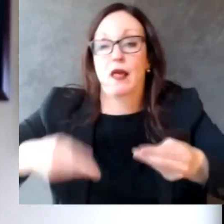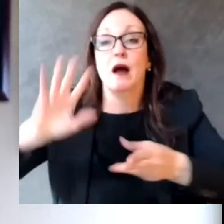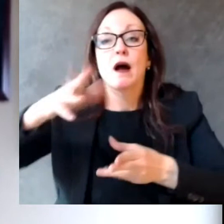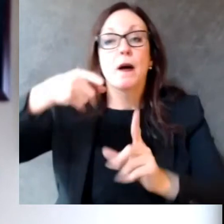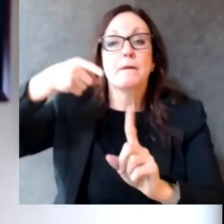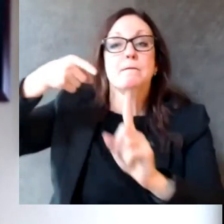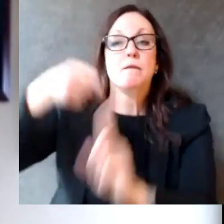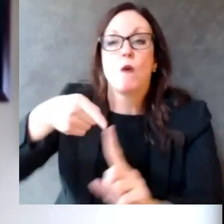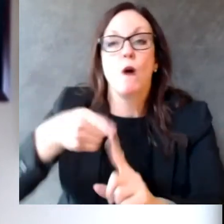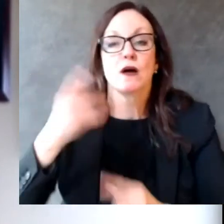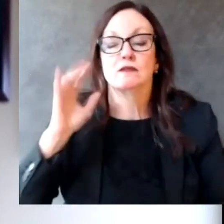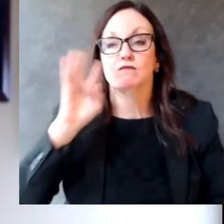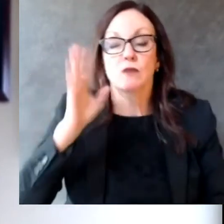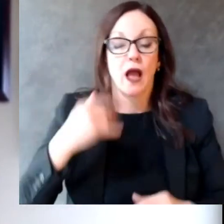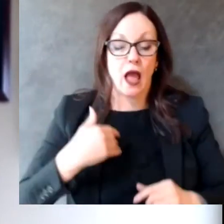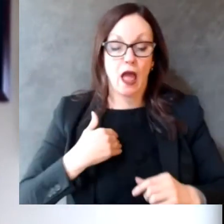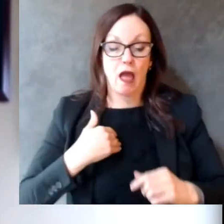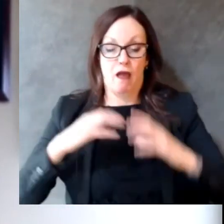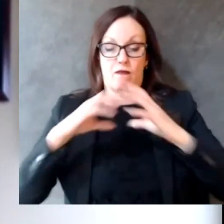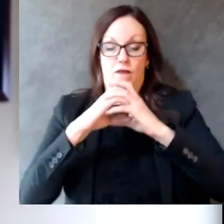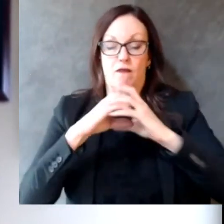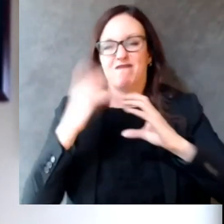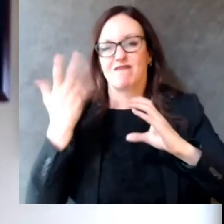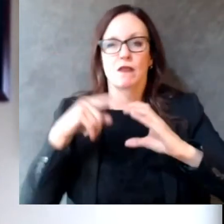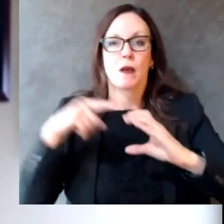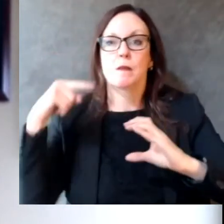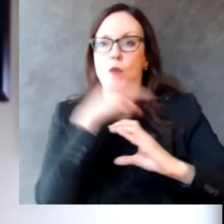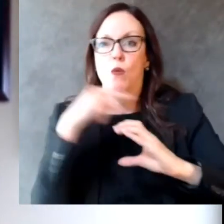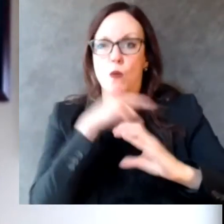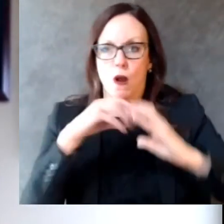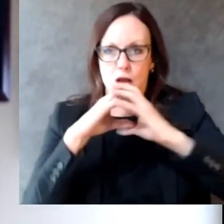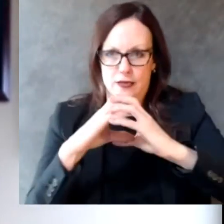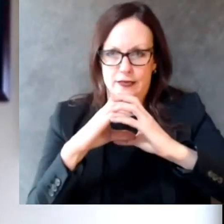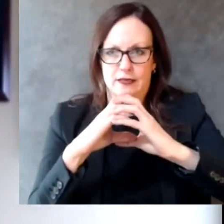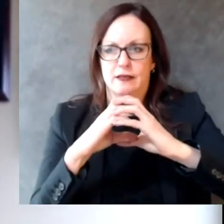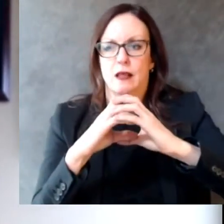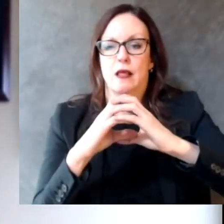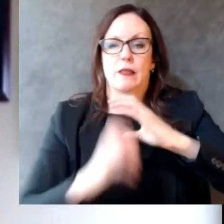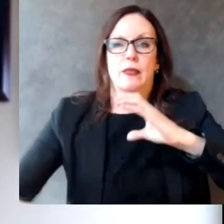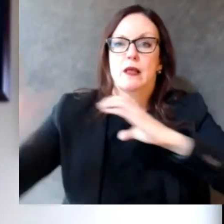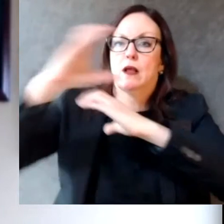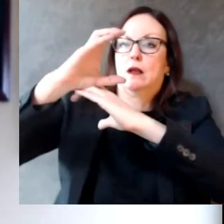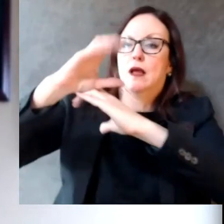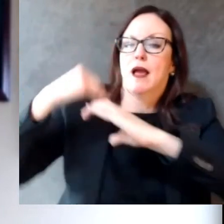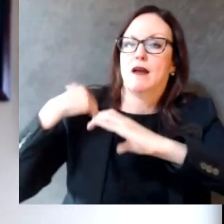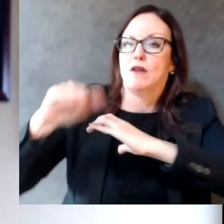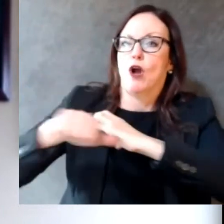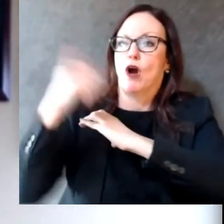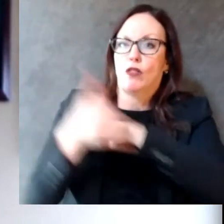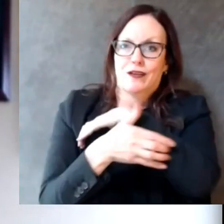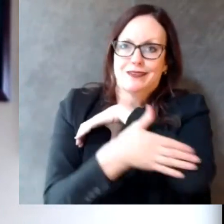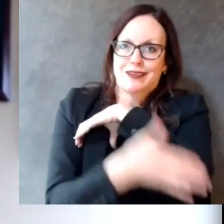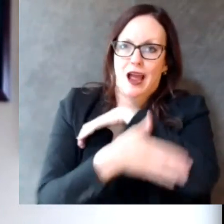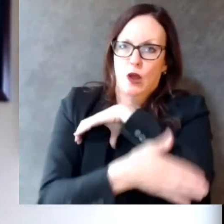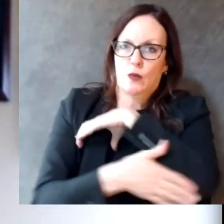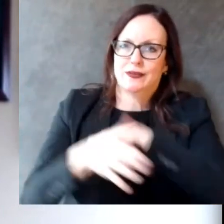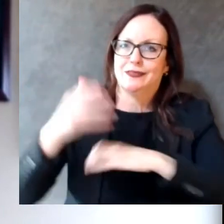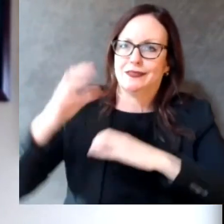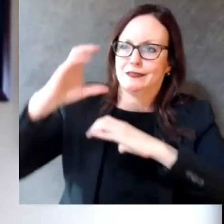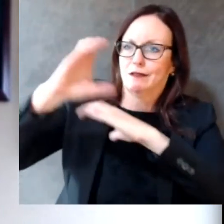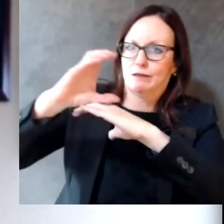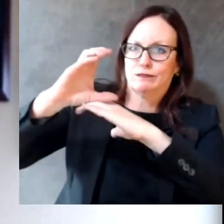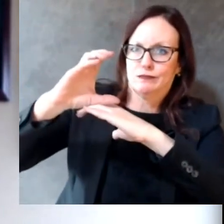fully vaccinated really capture some of those nuances, and understand that as a whole community, when there's